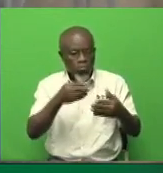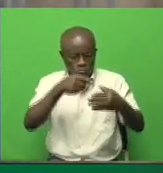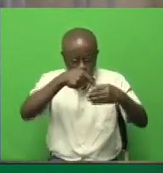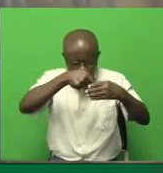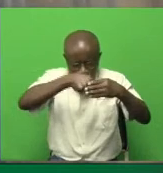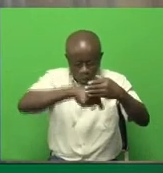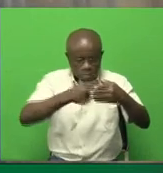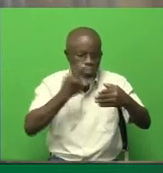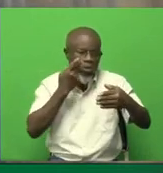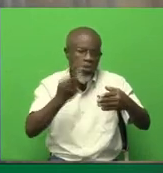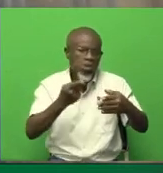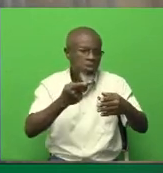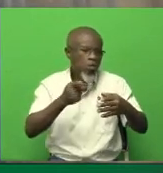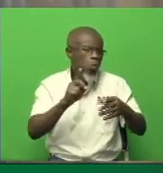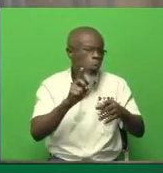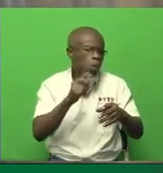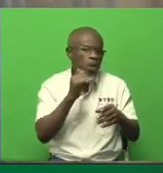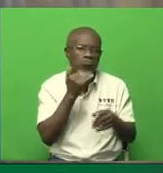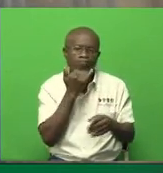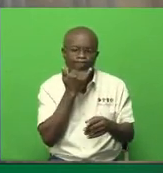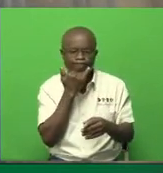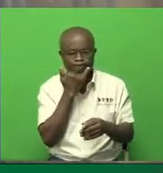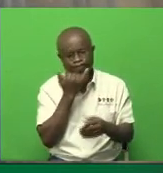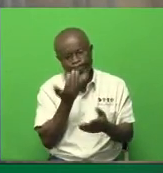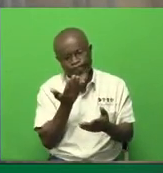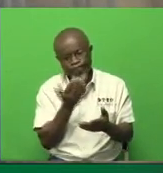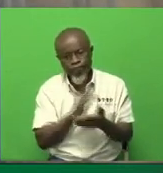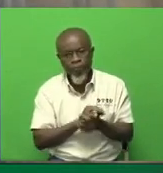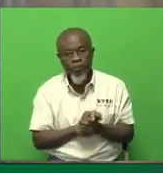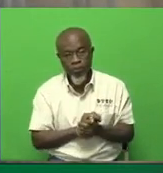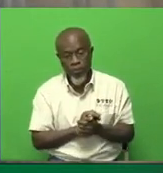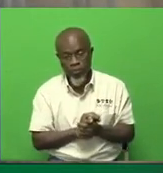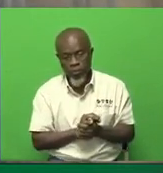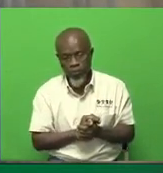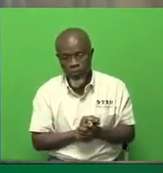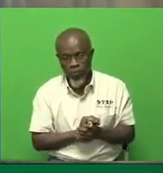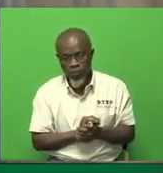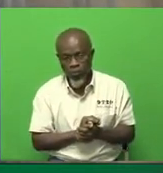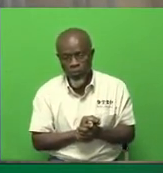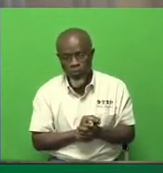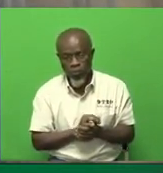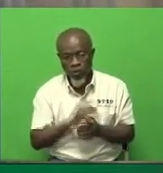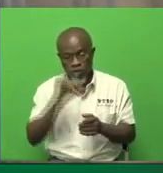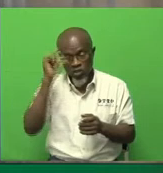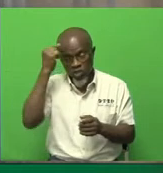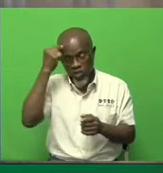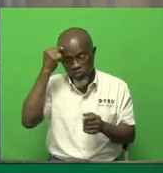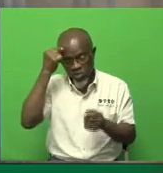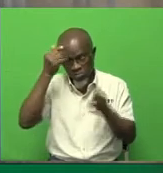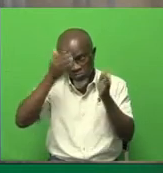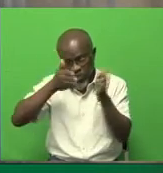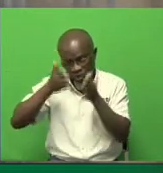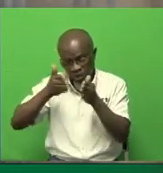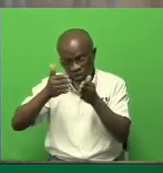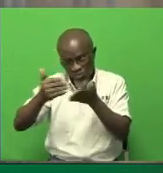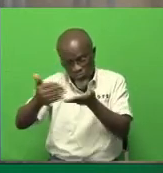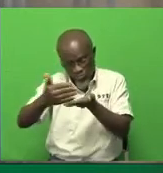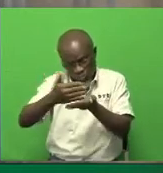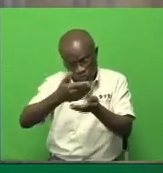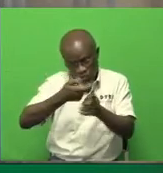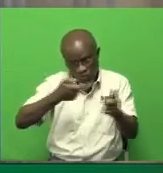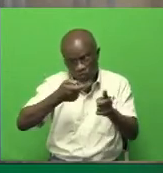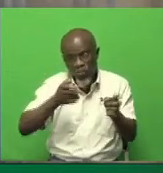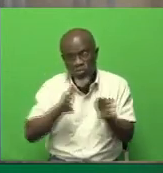all I want to um say that government plans to collect from taxpayers 40.5